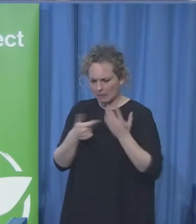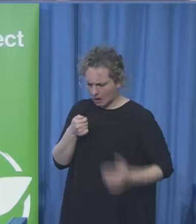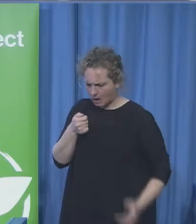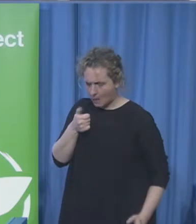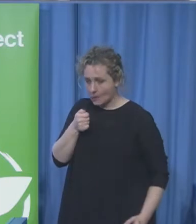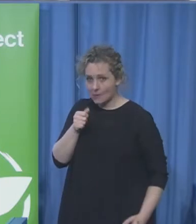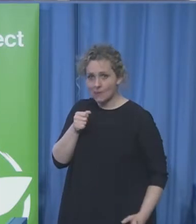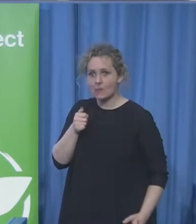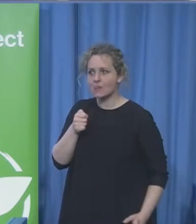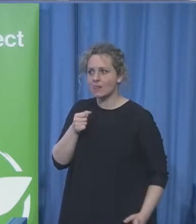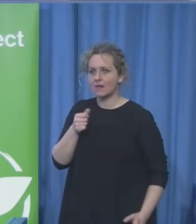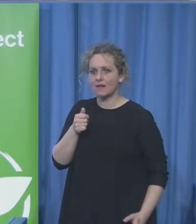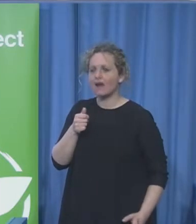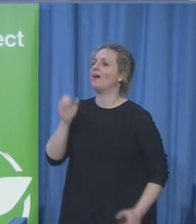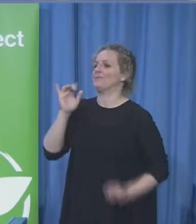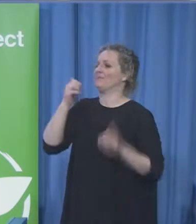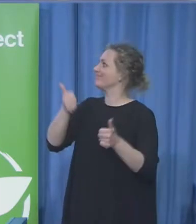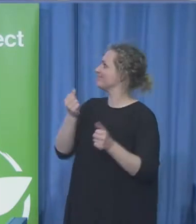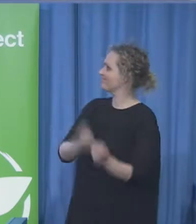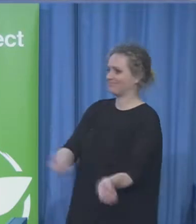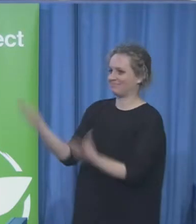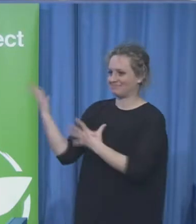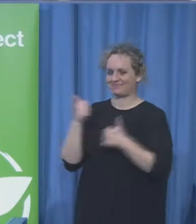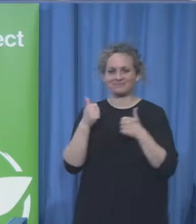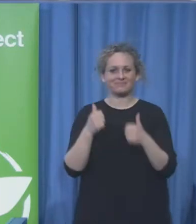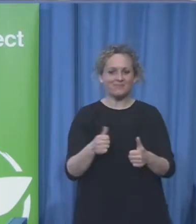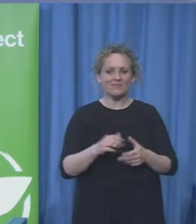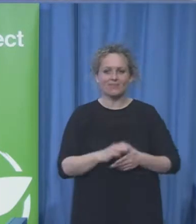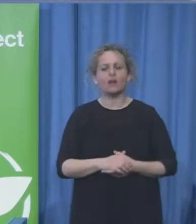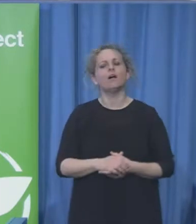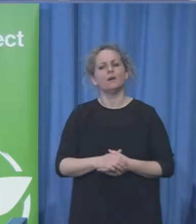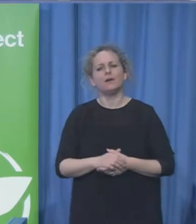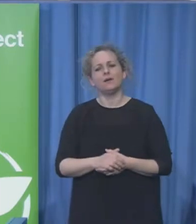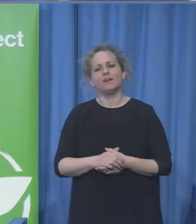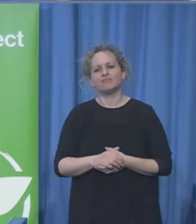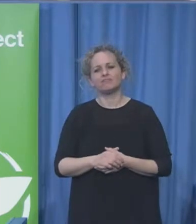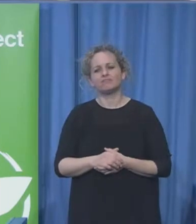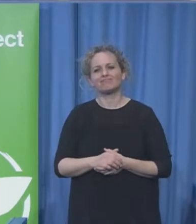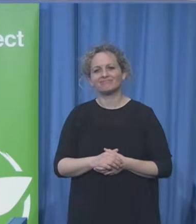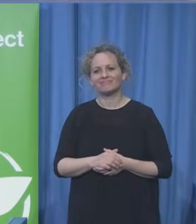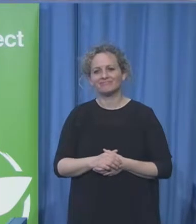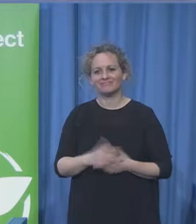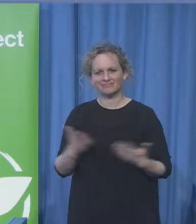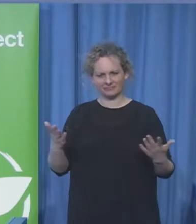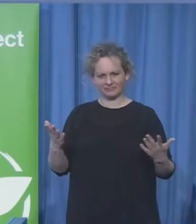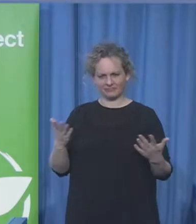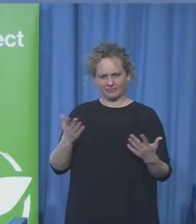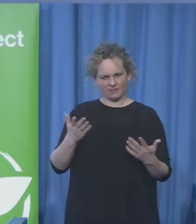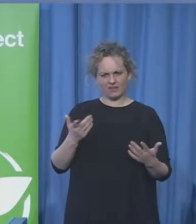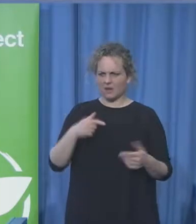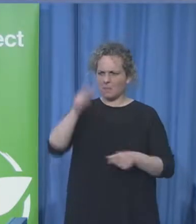I just wanted to tell you a little bit. A lot of people always ask how we got to where we are. It all started with